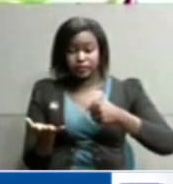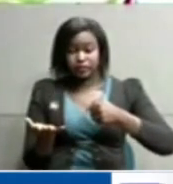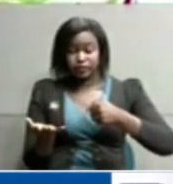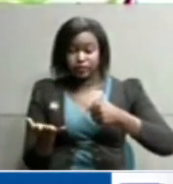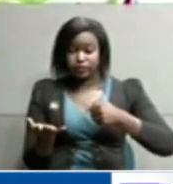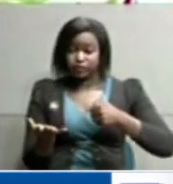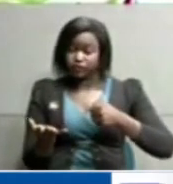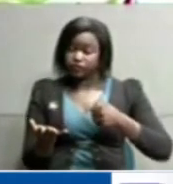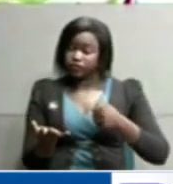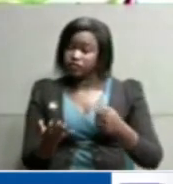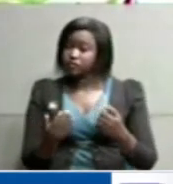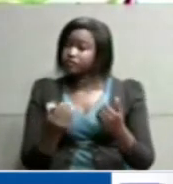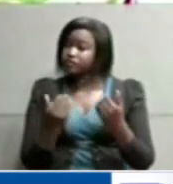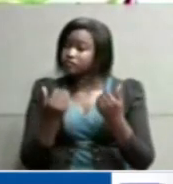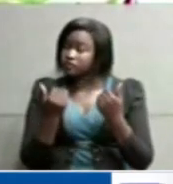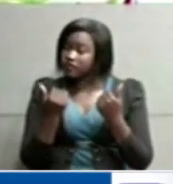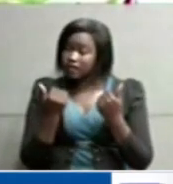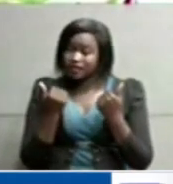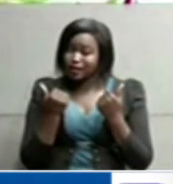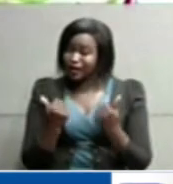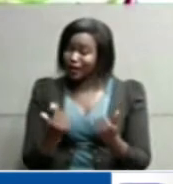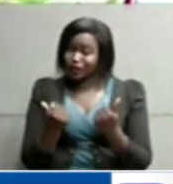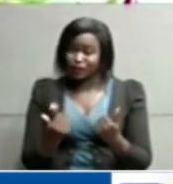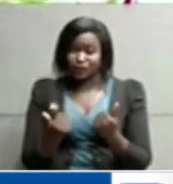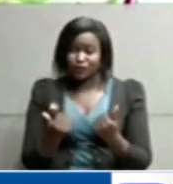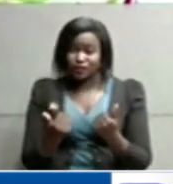Now, this virus stayed there for? Up to